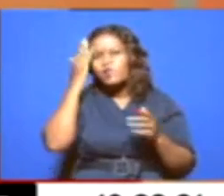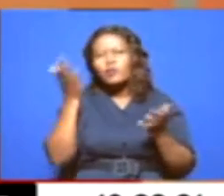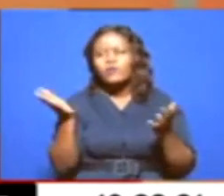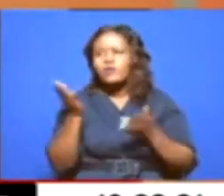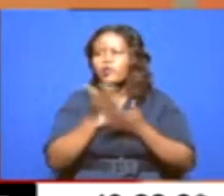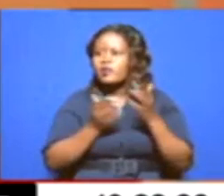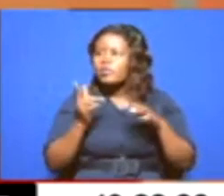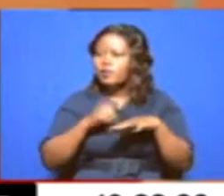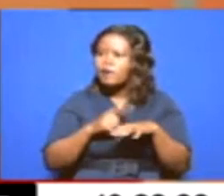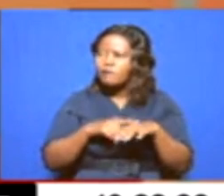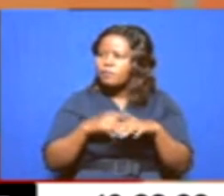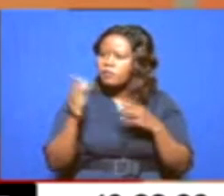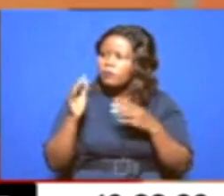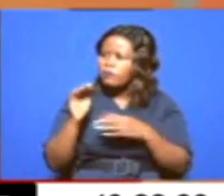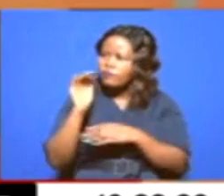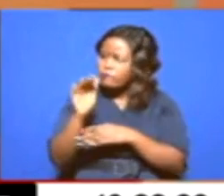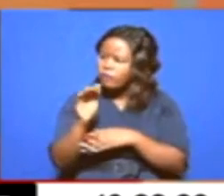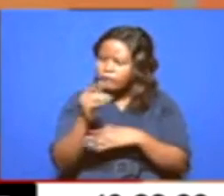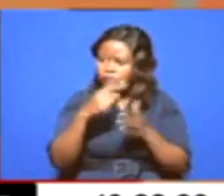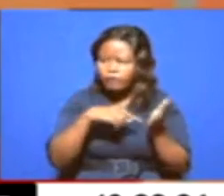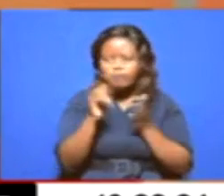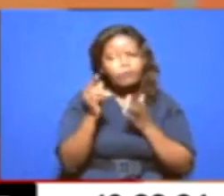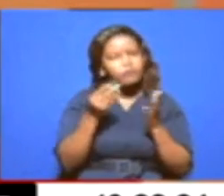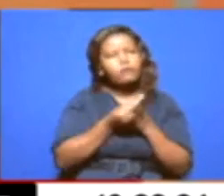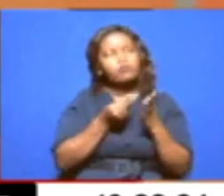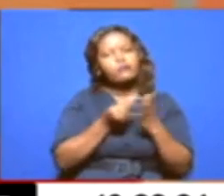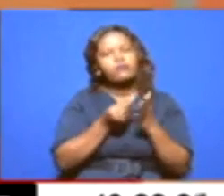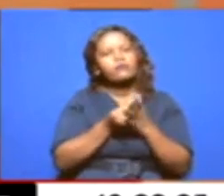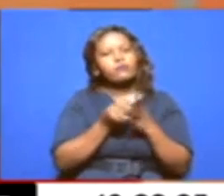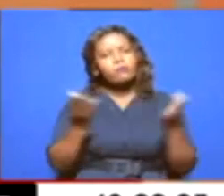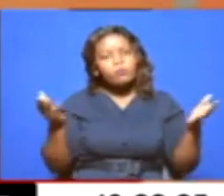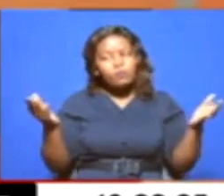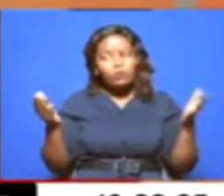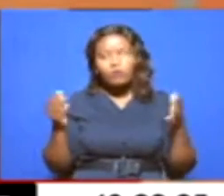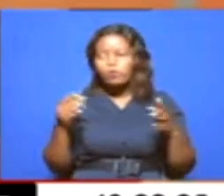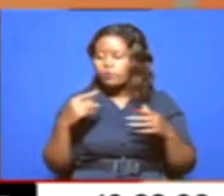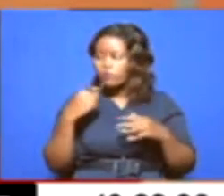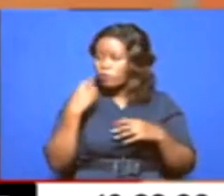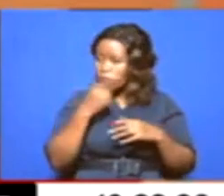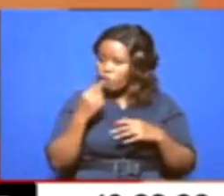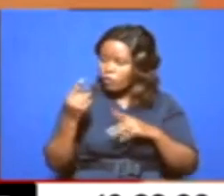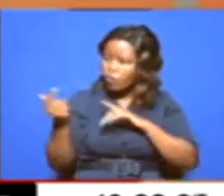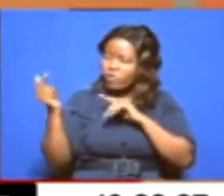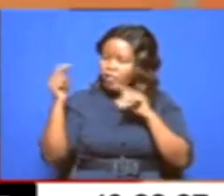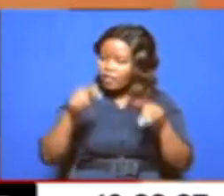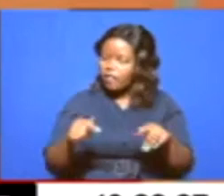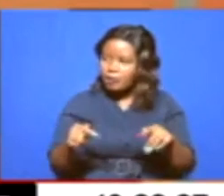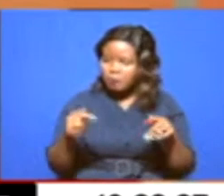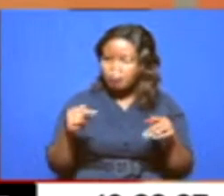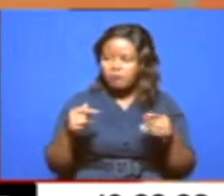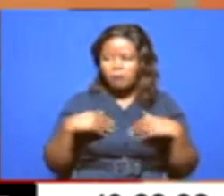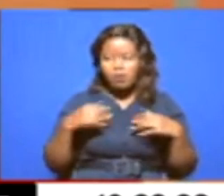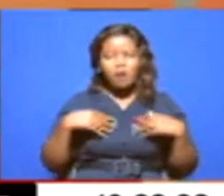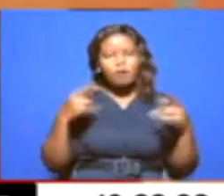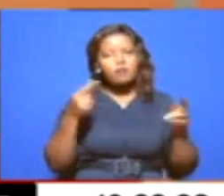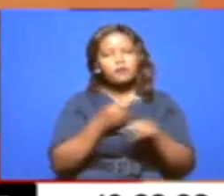for appearance fee. We call appearance fee. Those who will come and run for the prize money are different. Those we engage from outside the